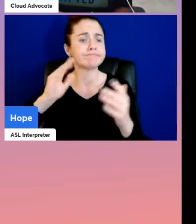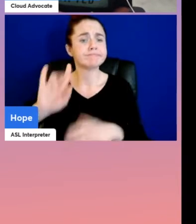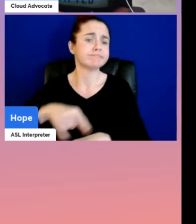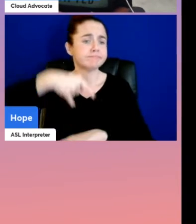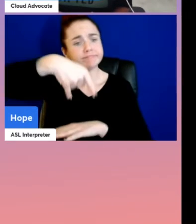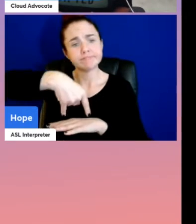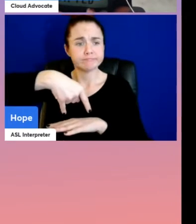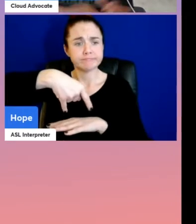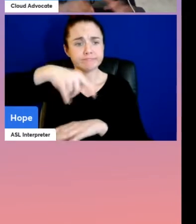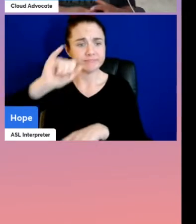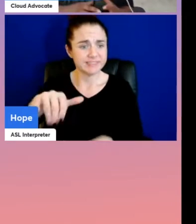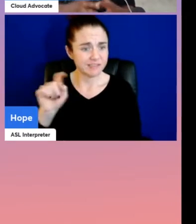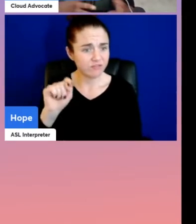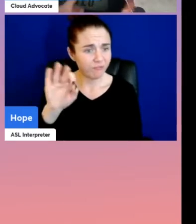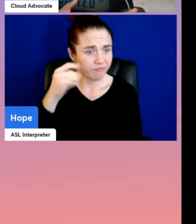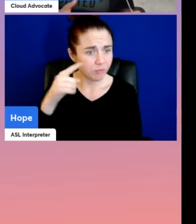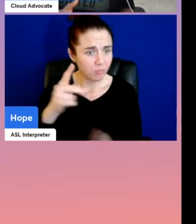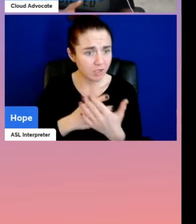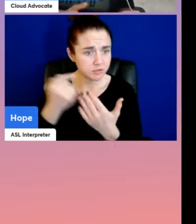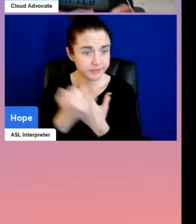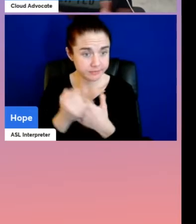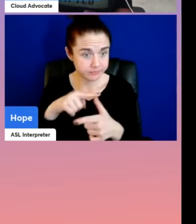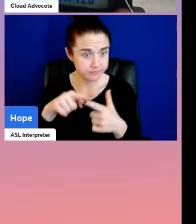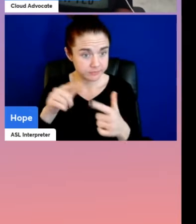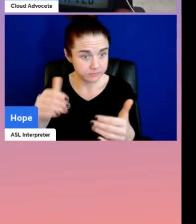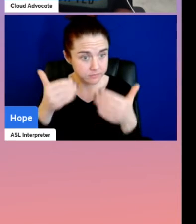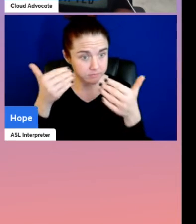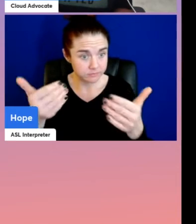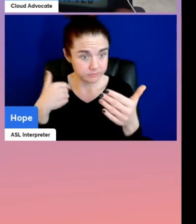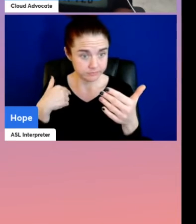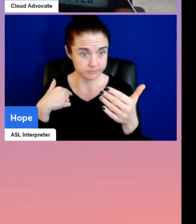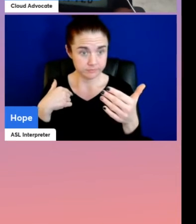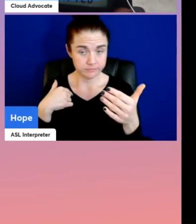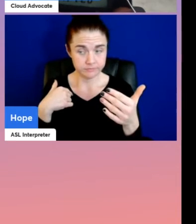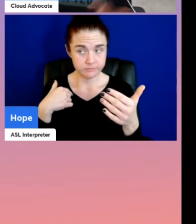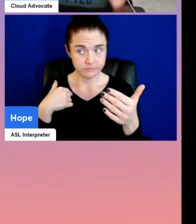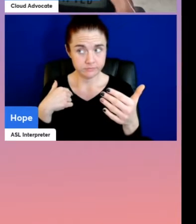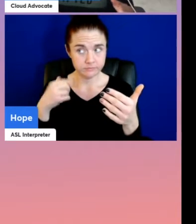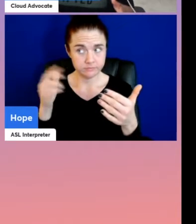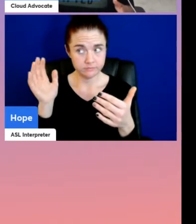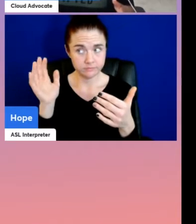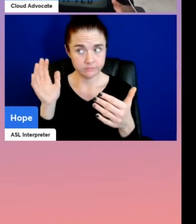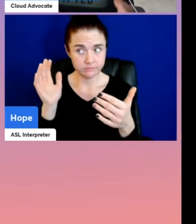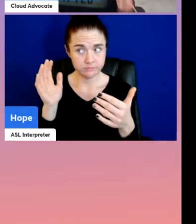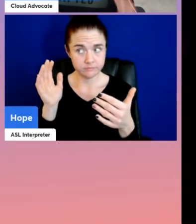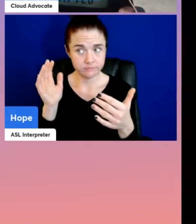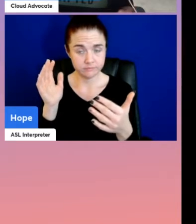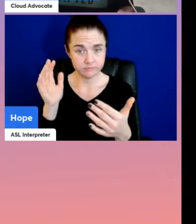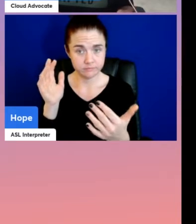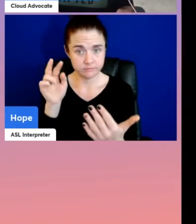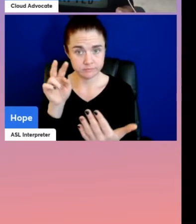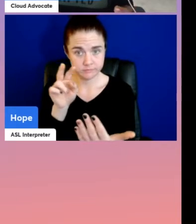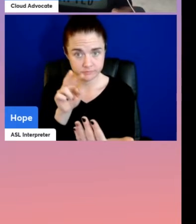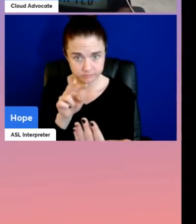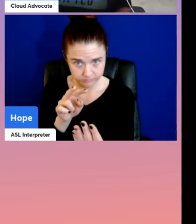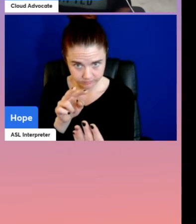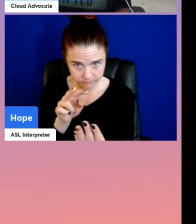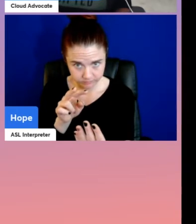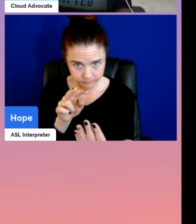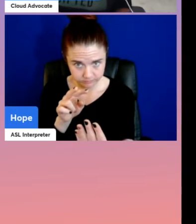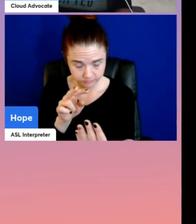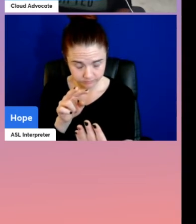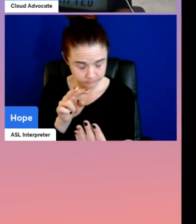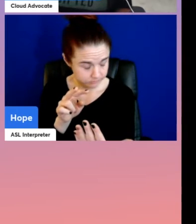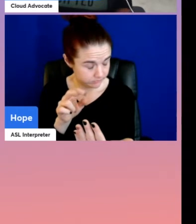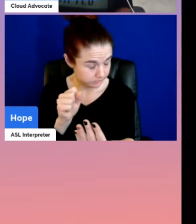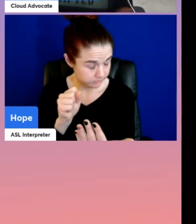project. And when I went to go do that, I realized that I was staring at the screen blankly and I didn't know